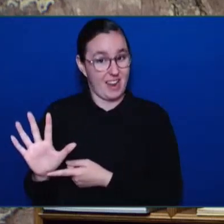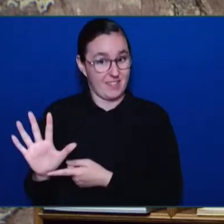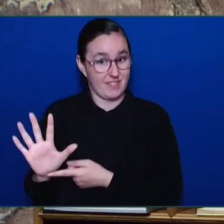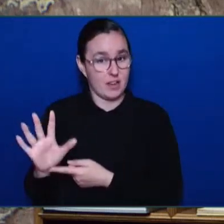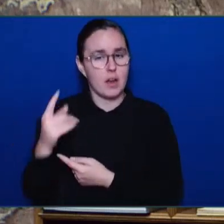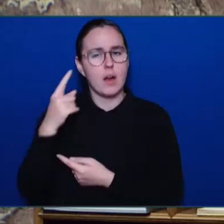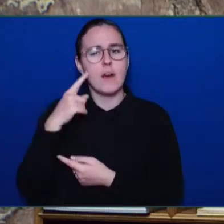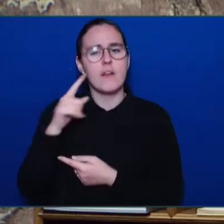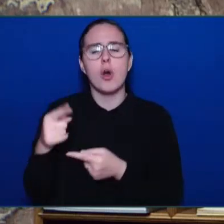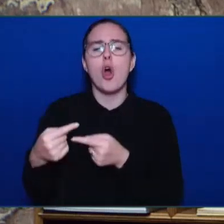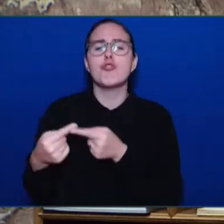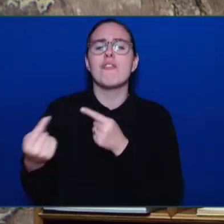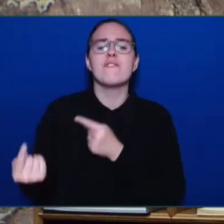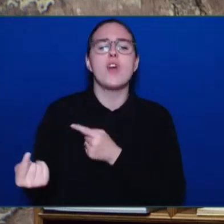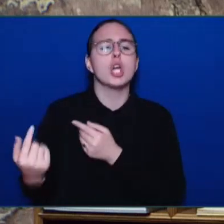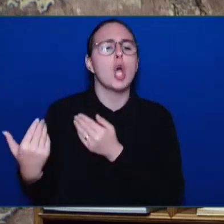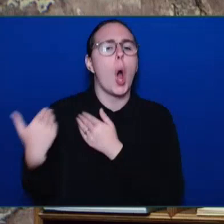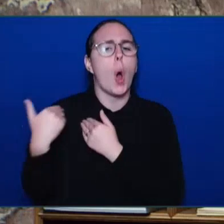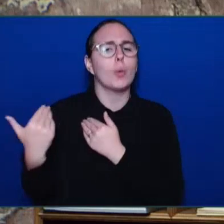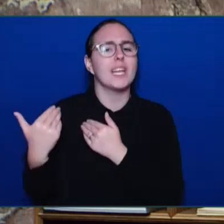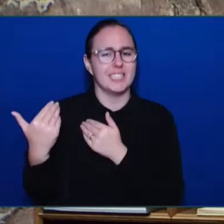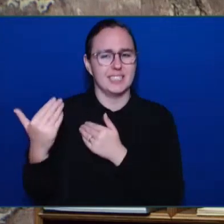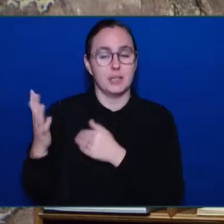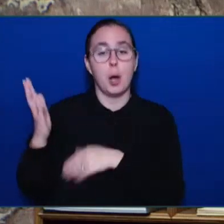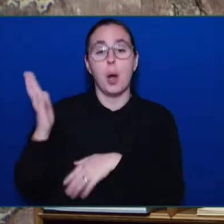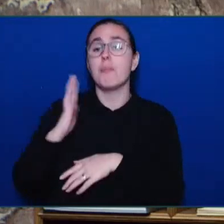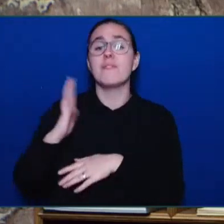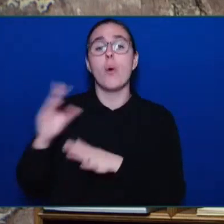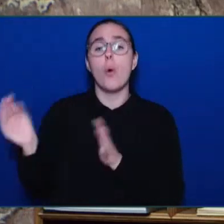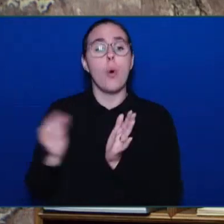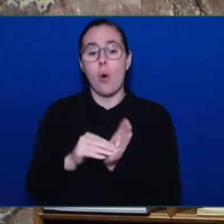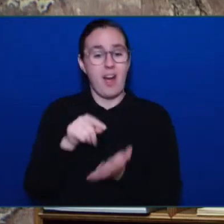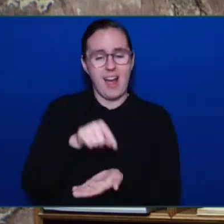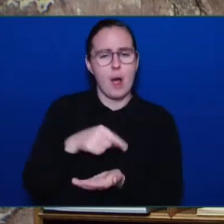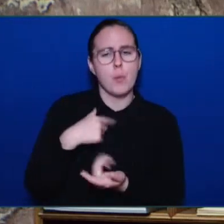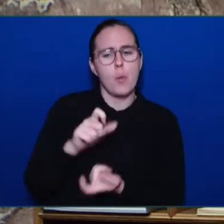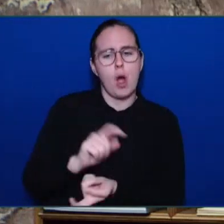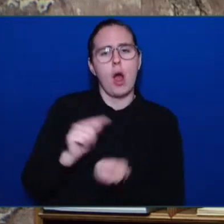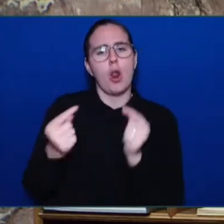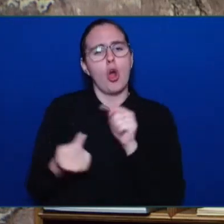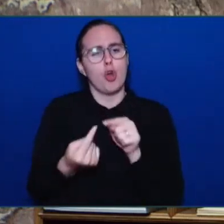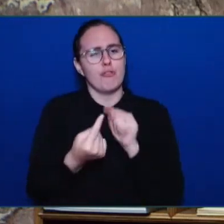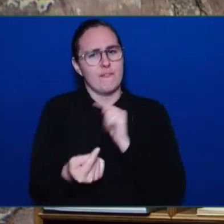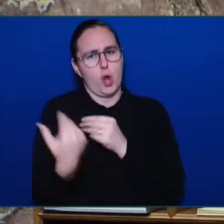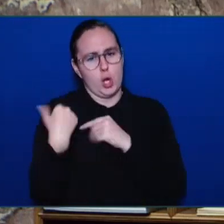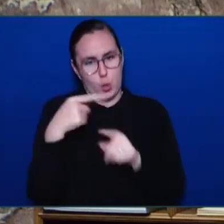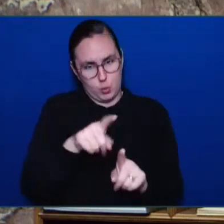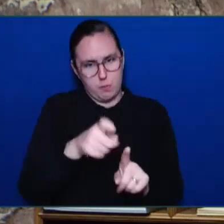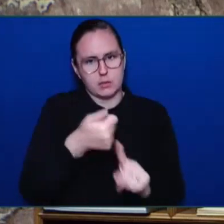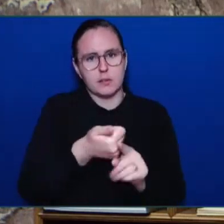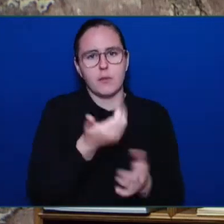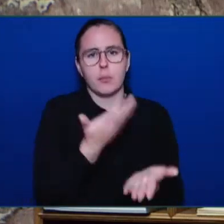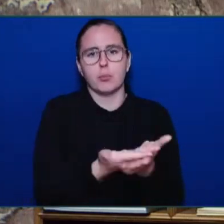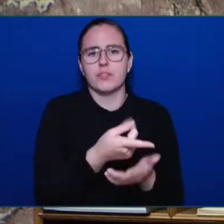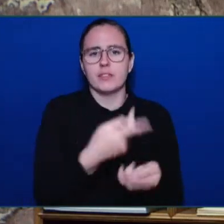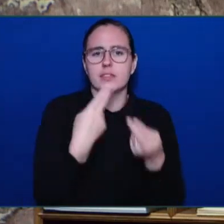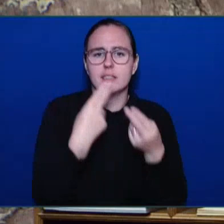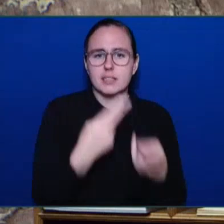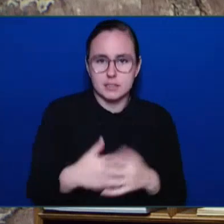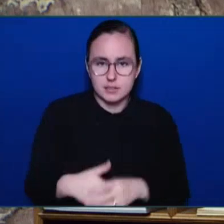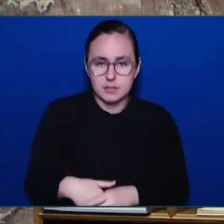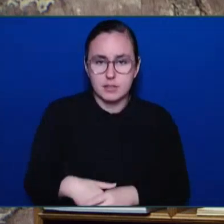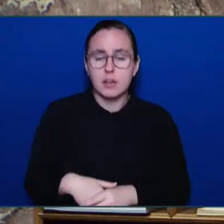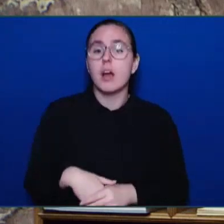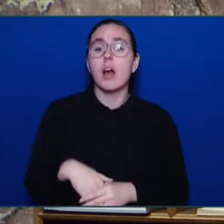fact corrected. And I know they don't like to hear it, but this province, this Premier, took a leadership role